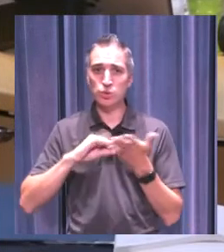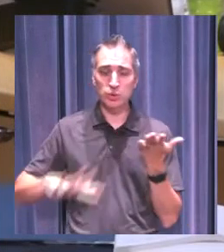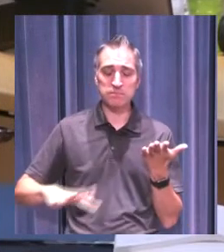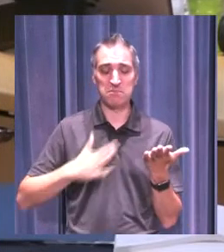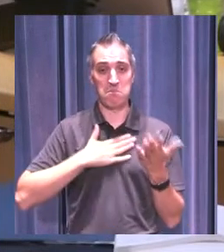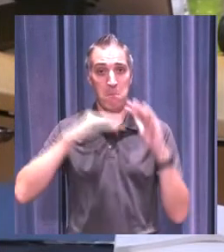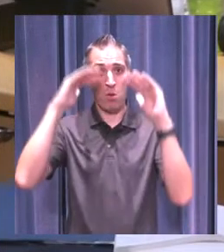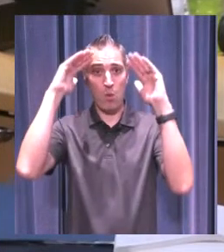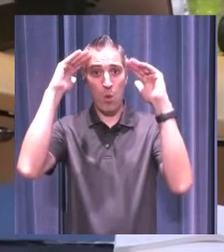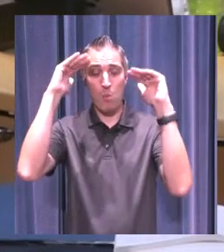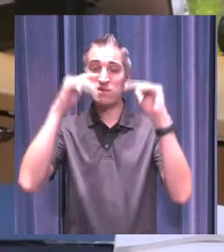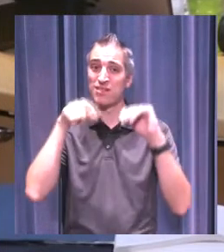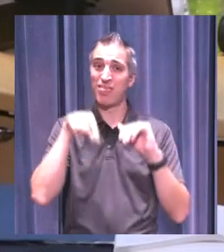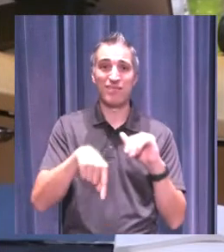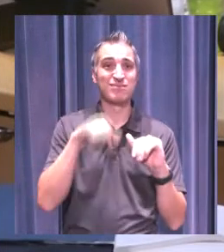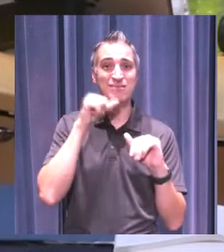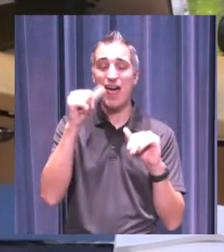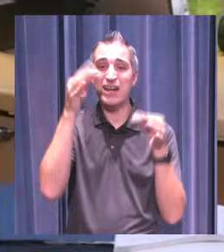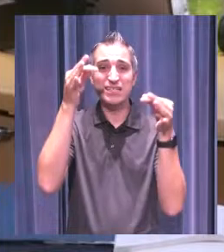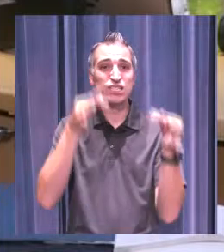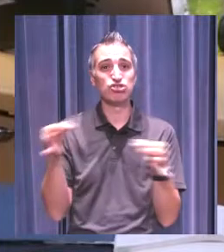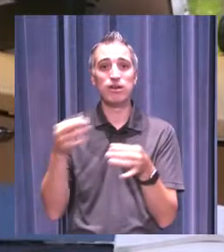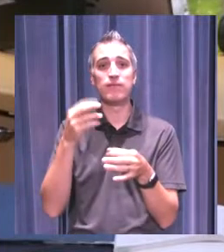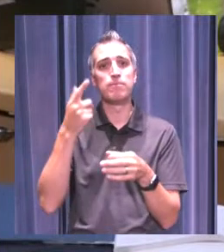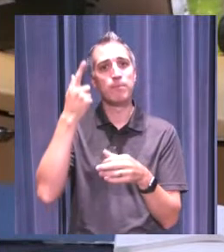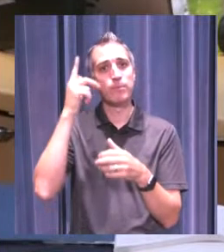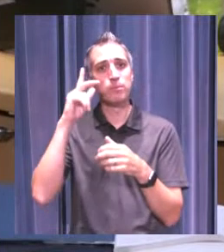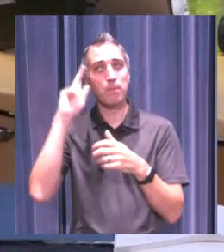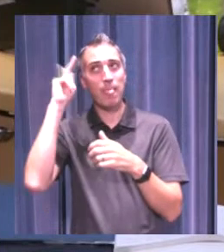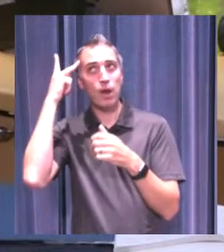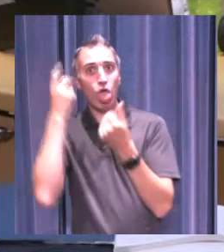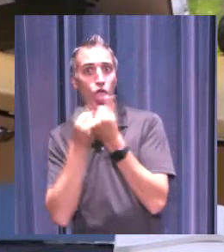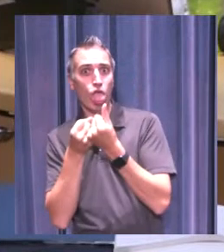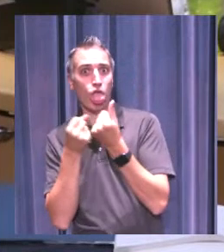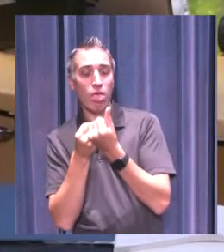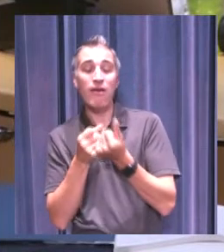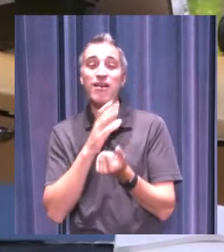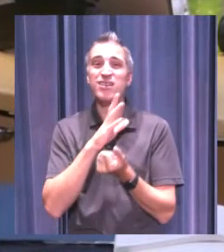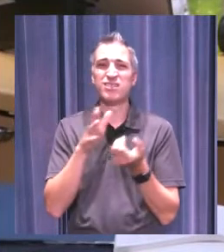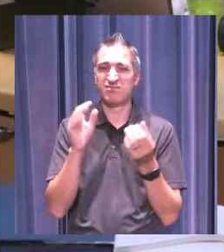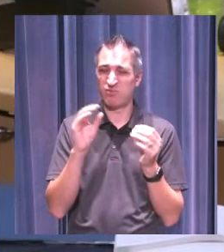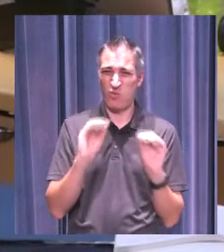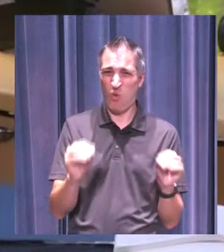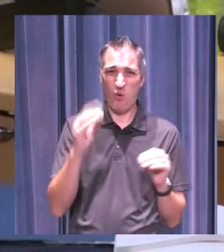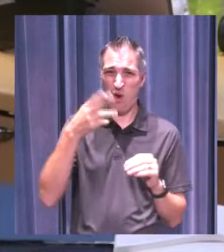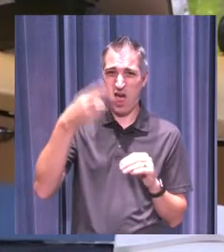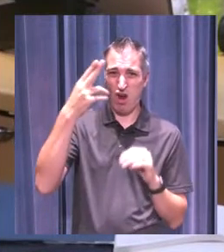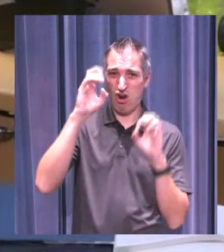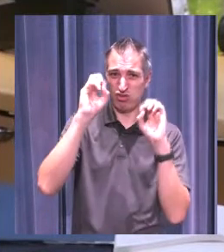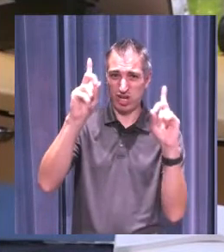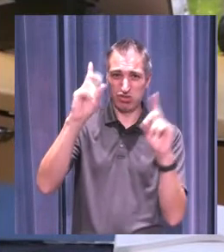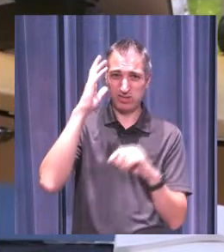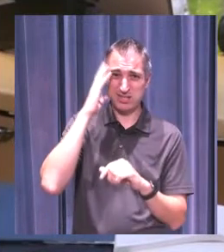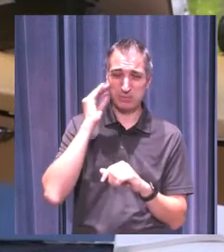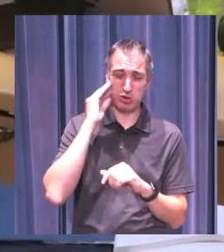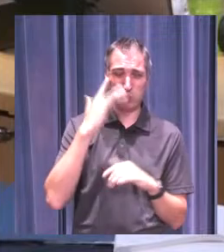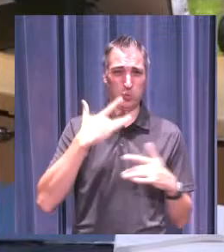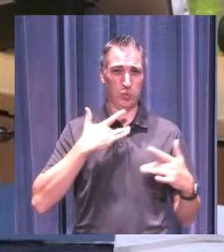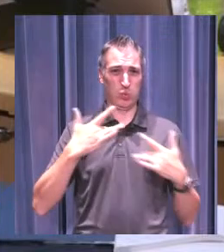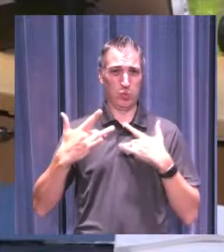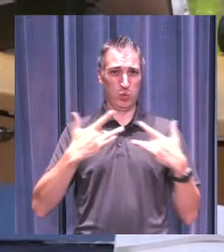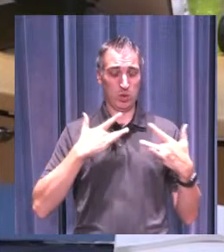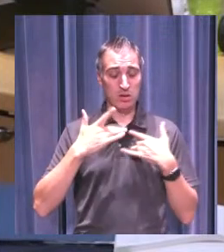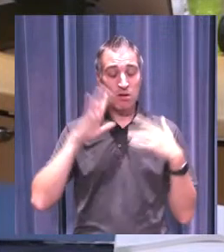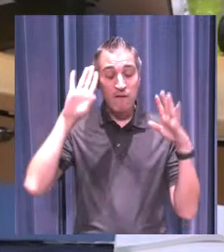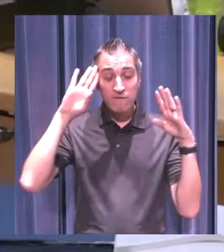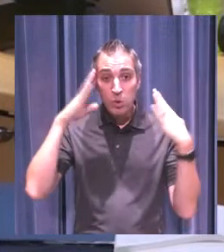My hope is that this is not a decision based on partisanship. The lack of higher education experience is very concerning.